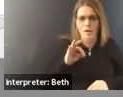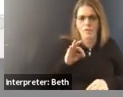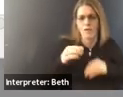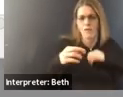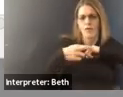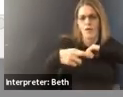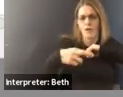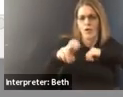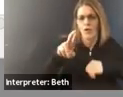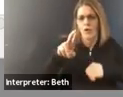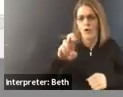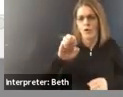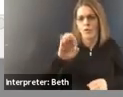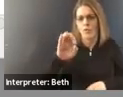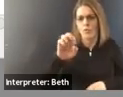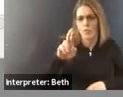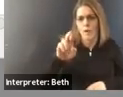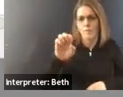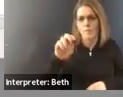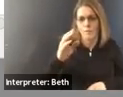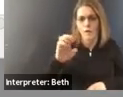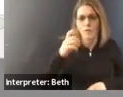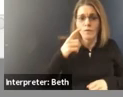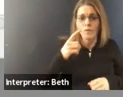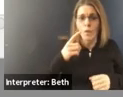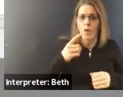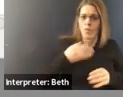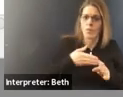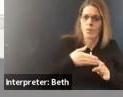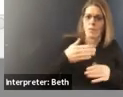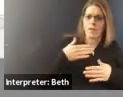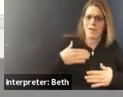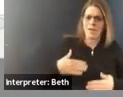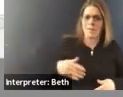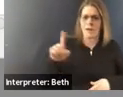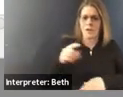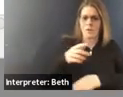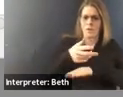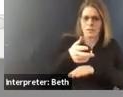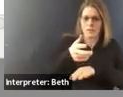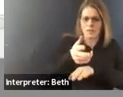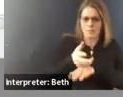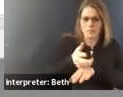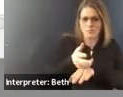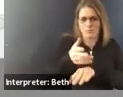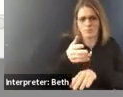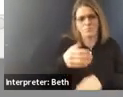sit, right? And now I'll just quickly trace off these elements.